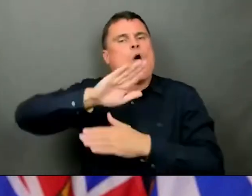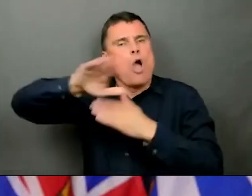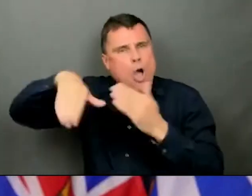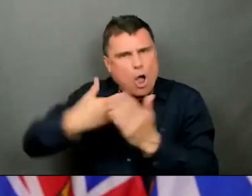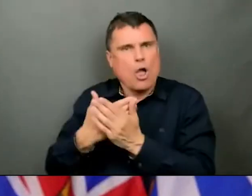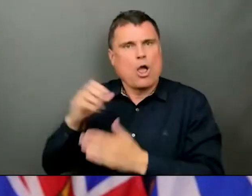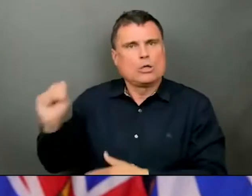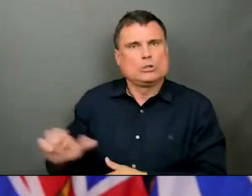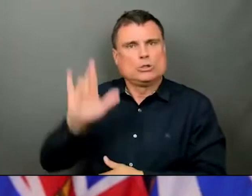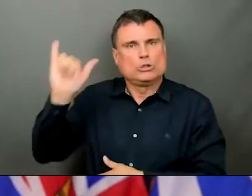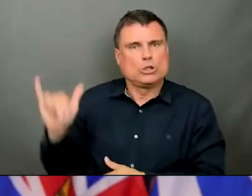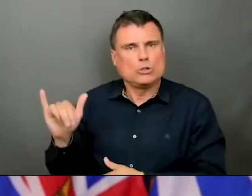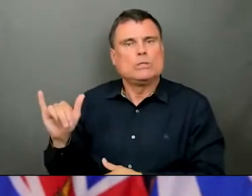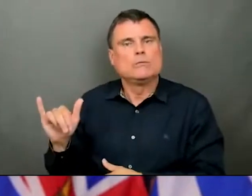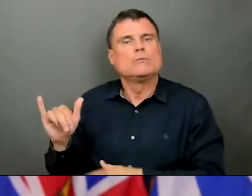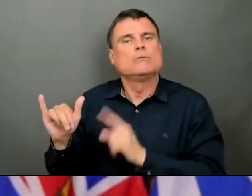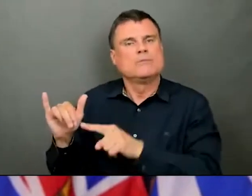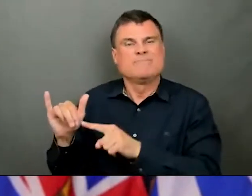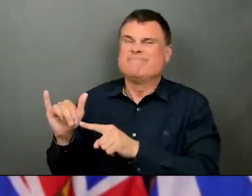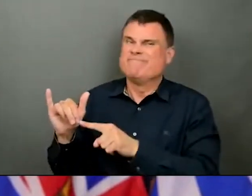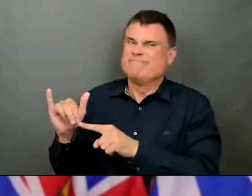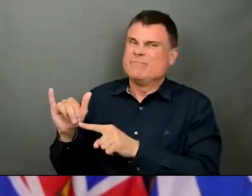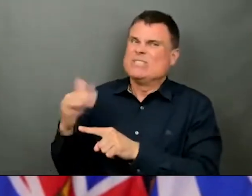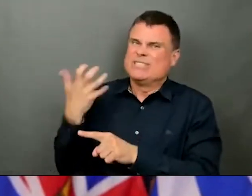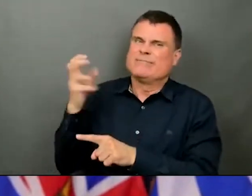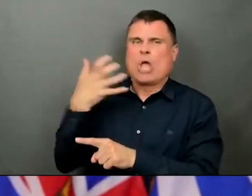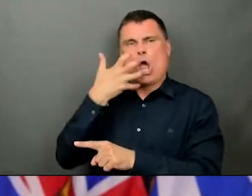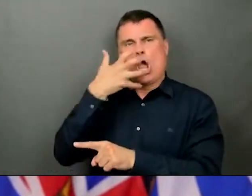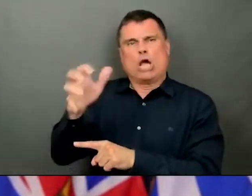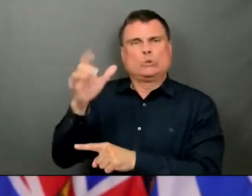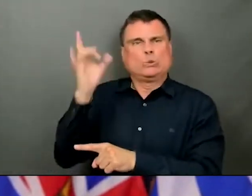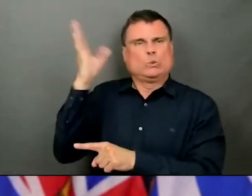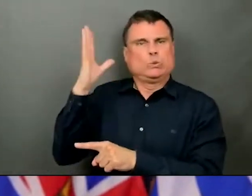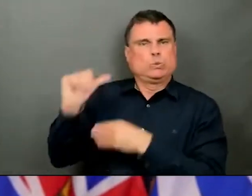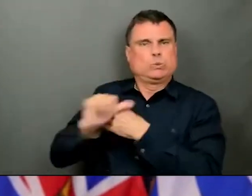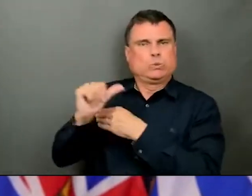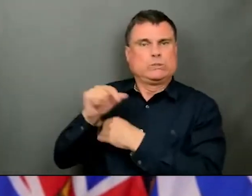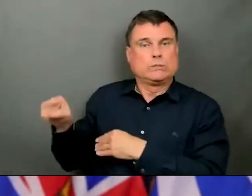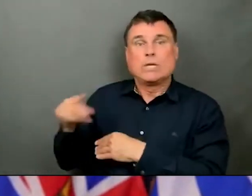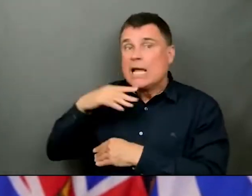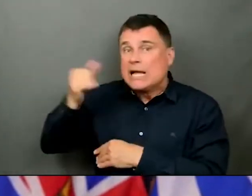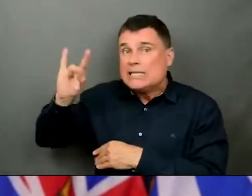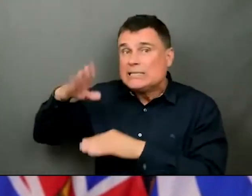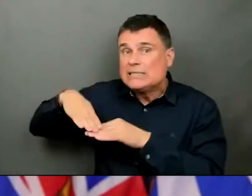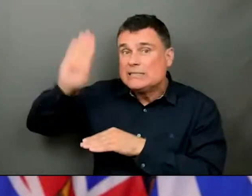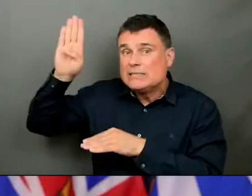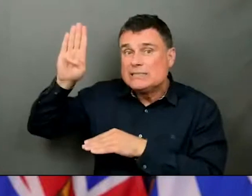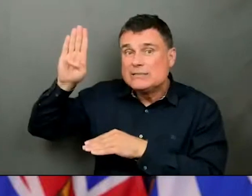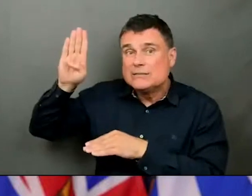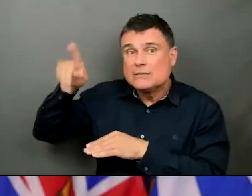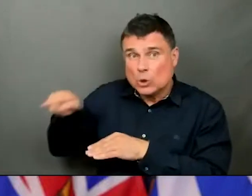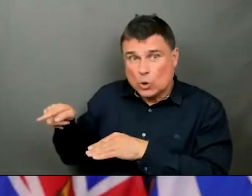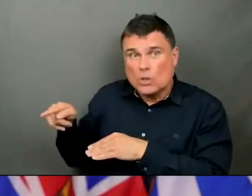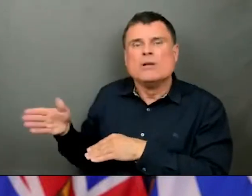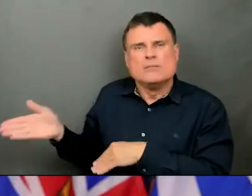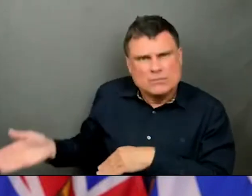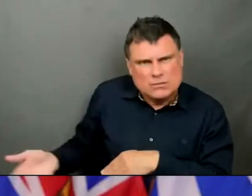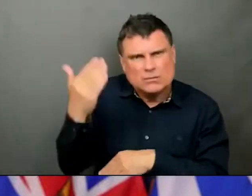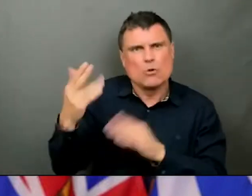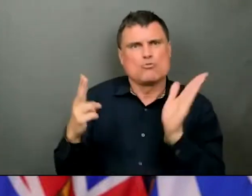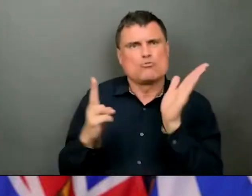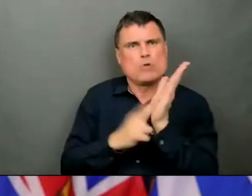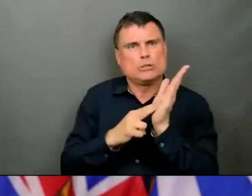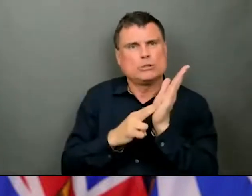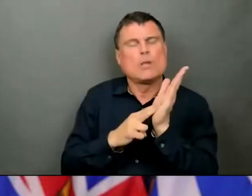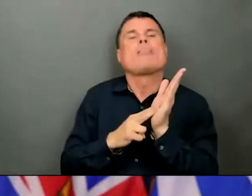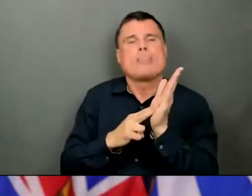that's considered a hotspot, that it's 18 and above. You register, and you'll be invited to book very soon after you register. People can